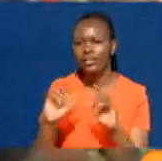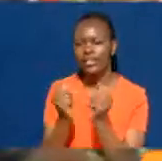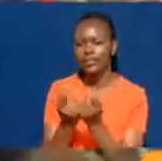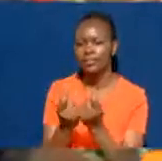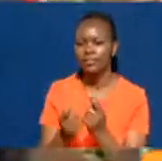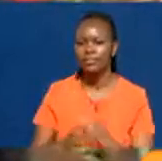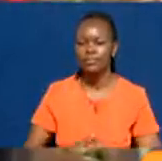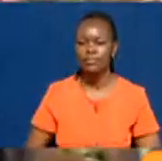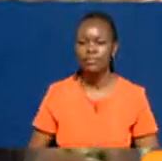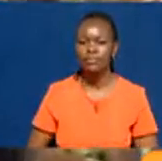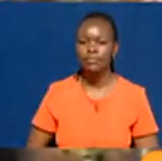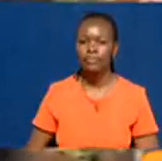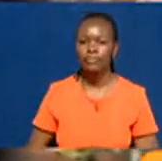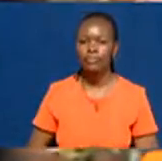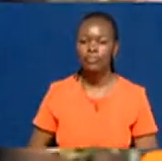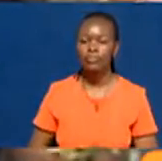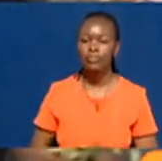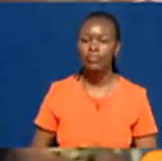So,